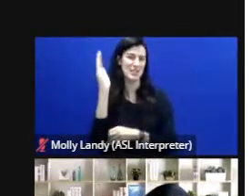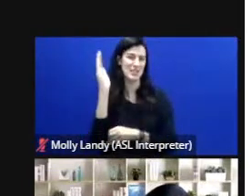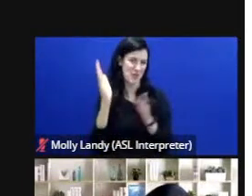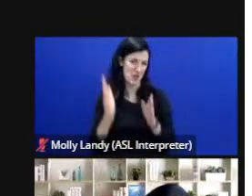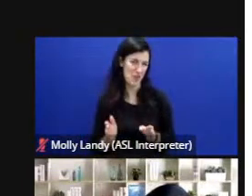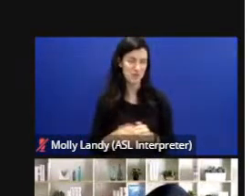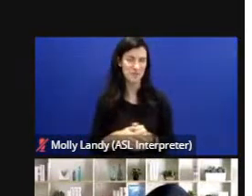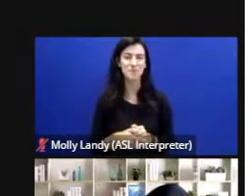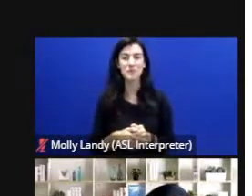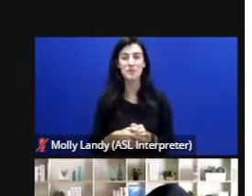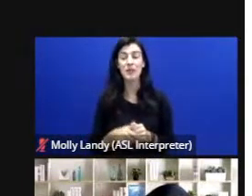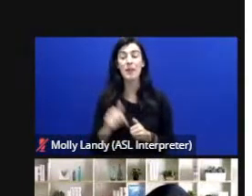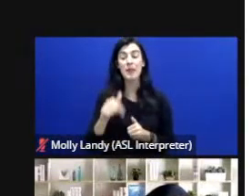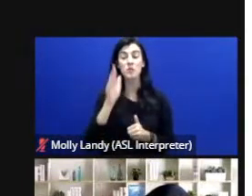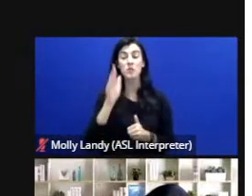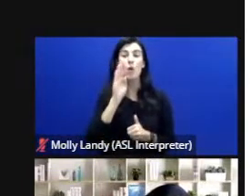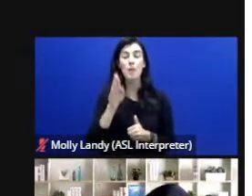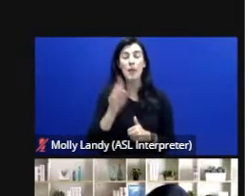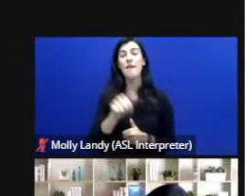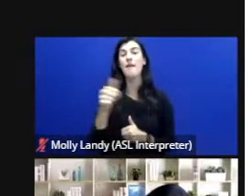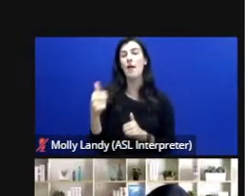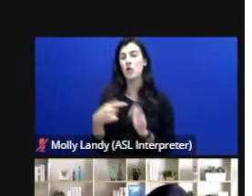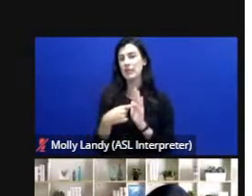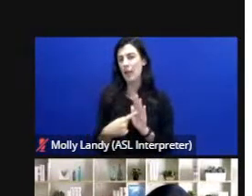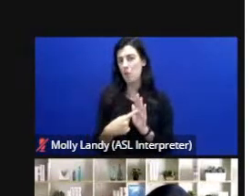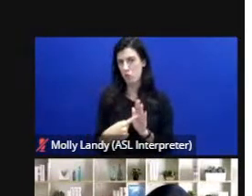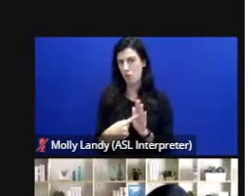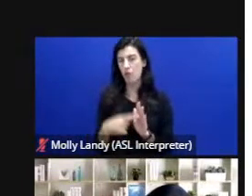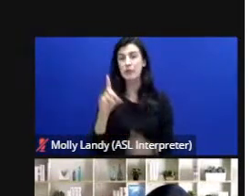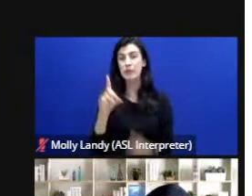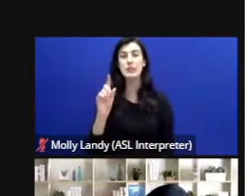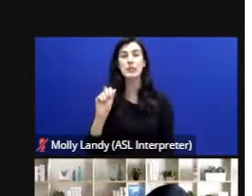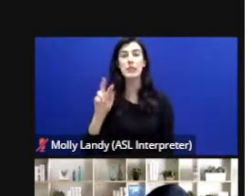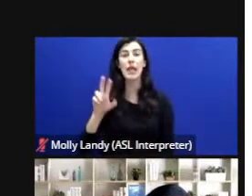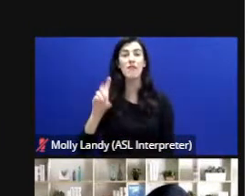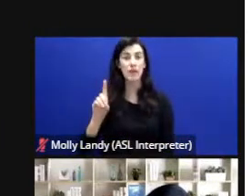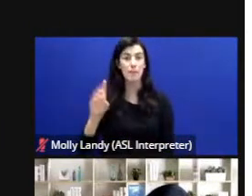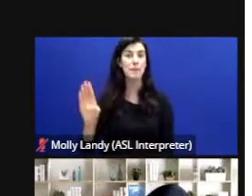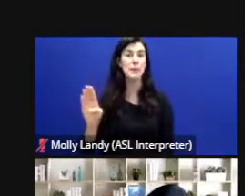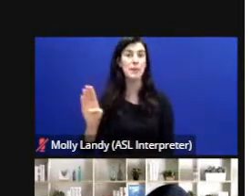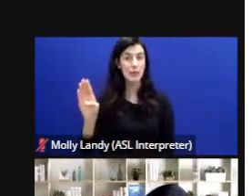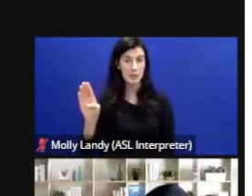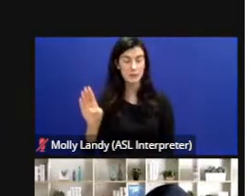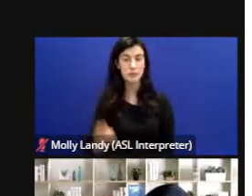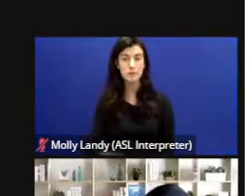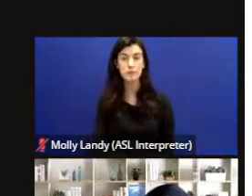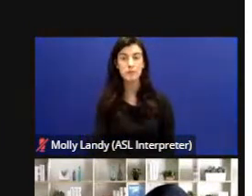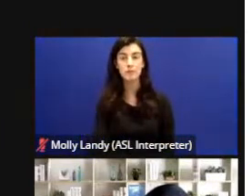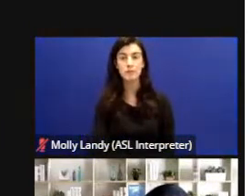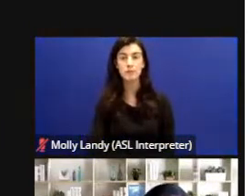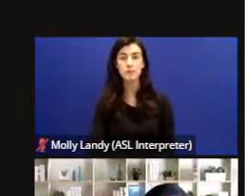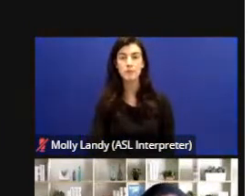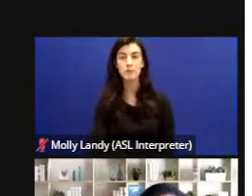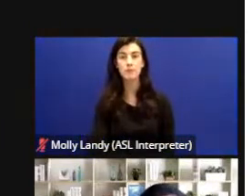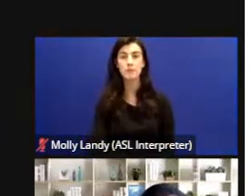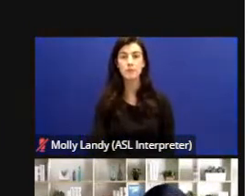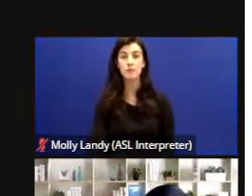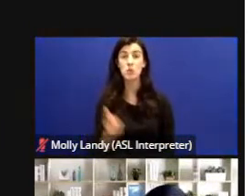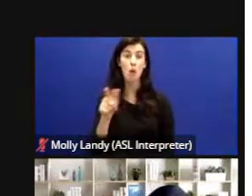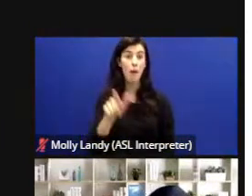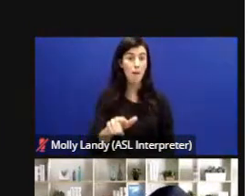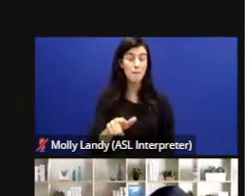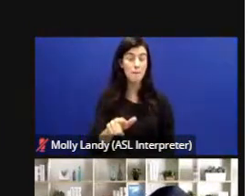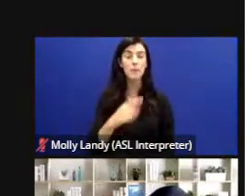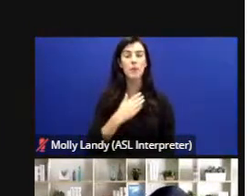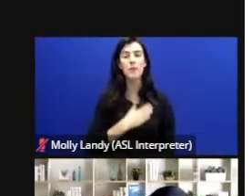and this is going to be another example of, I think this is the right one, David B. David B., you are up,